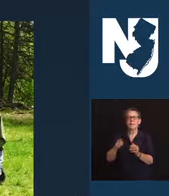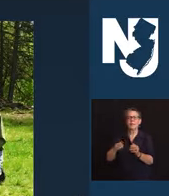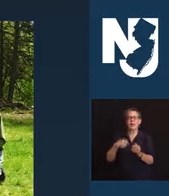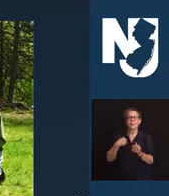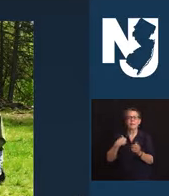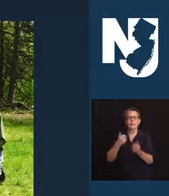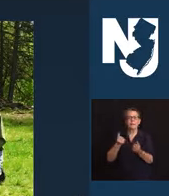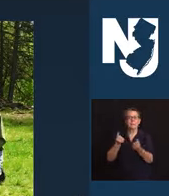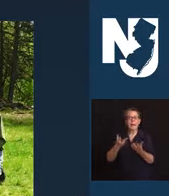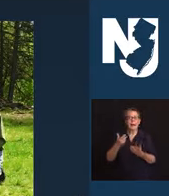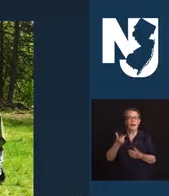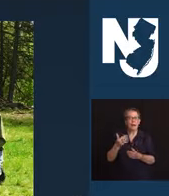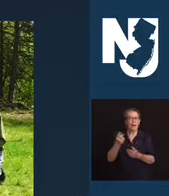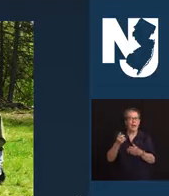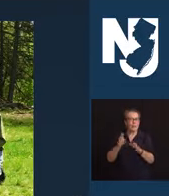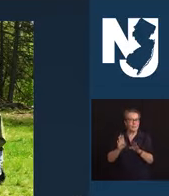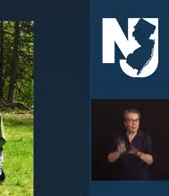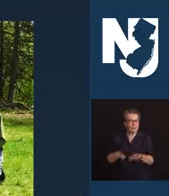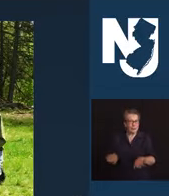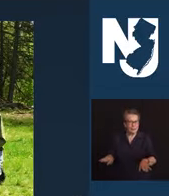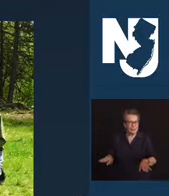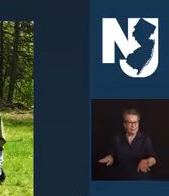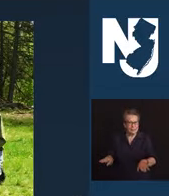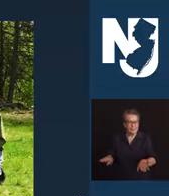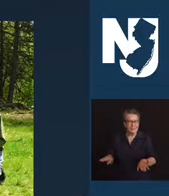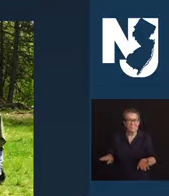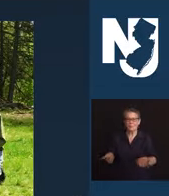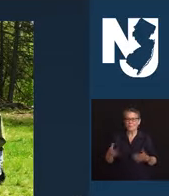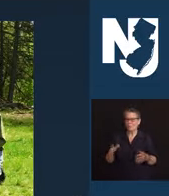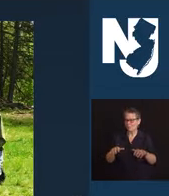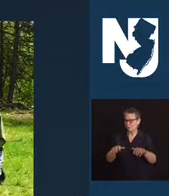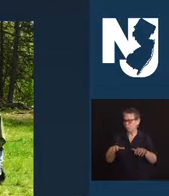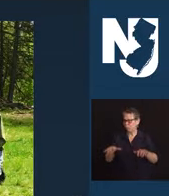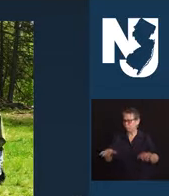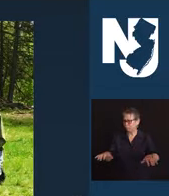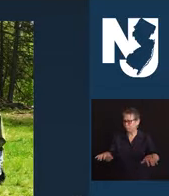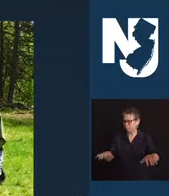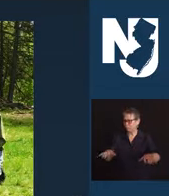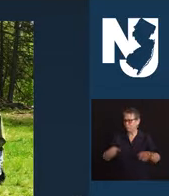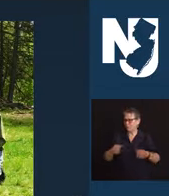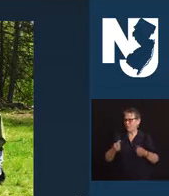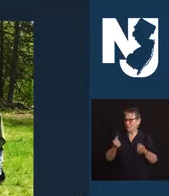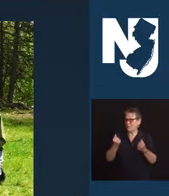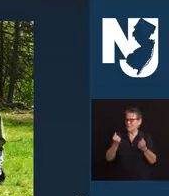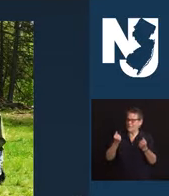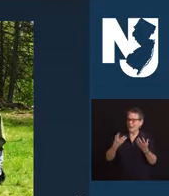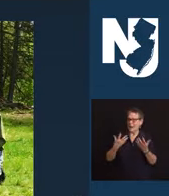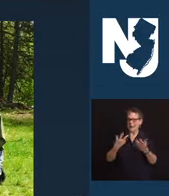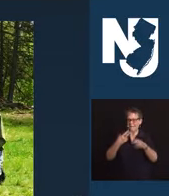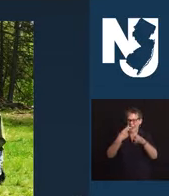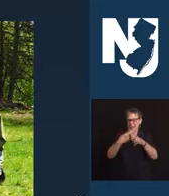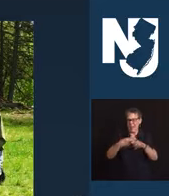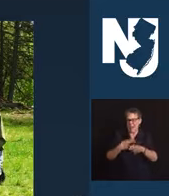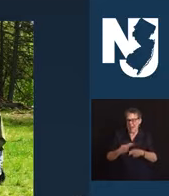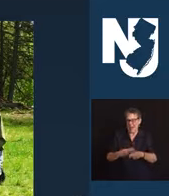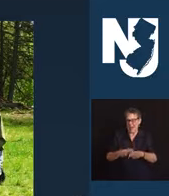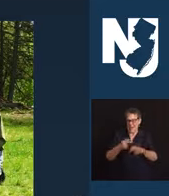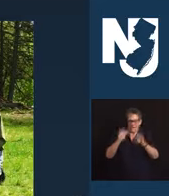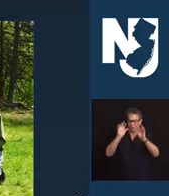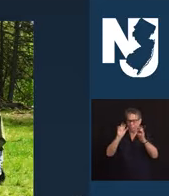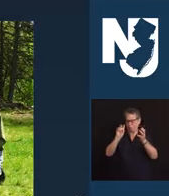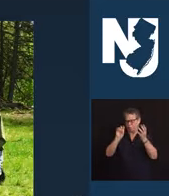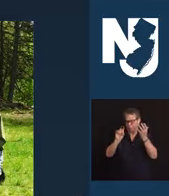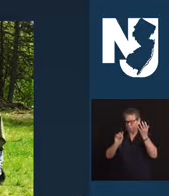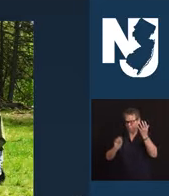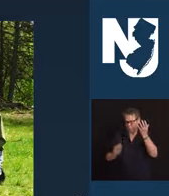Josh, Grace, Dina, Jesse, Sherry, Philip, Andrew, Joanna, Alex, Aaron, Michal, Jason,